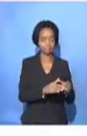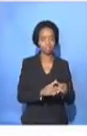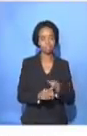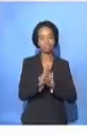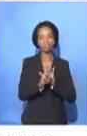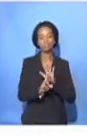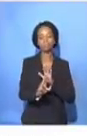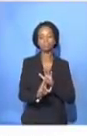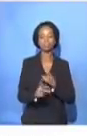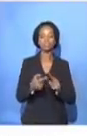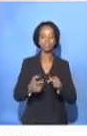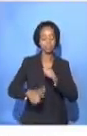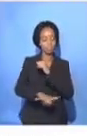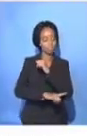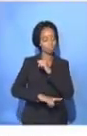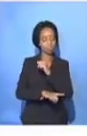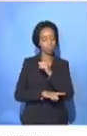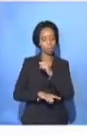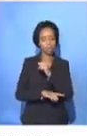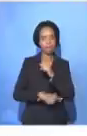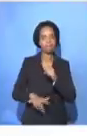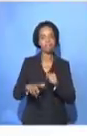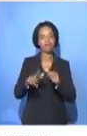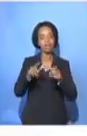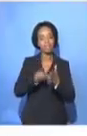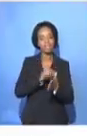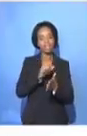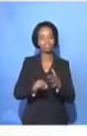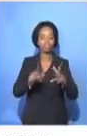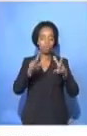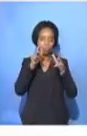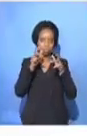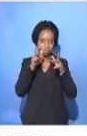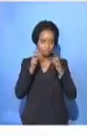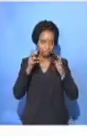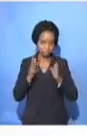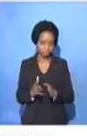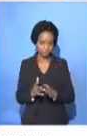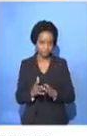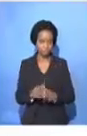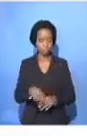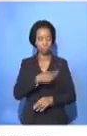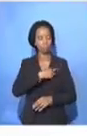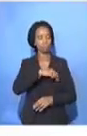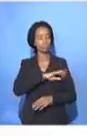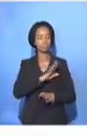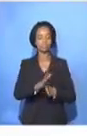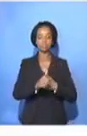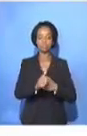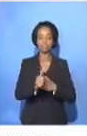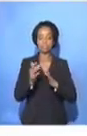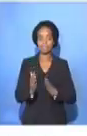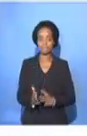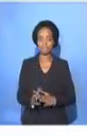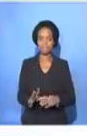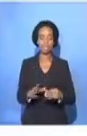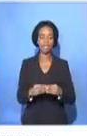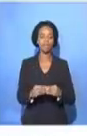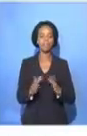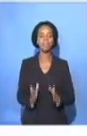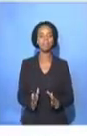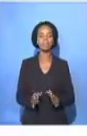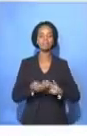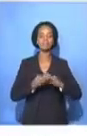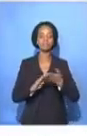representatives of local election observers, religious leaders, and members of the civil